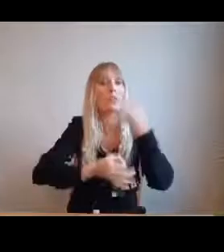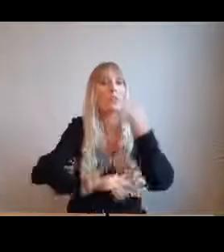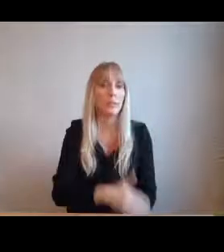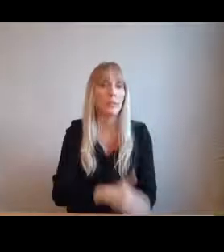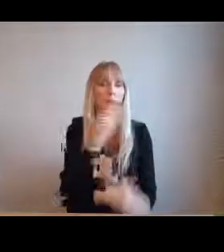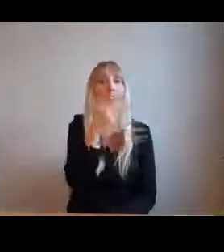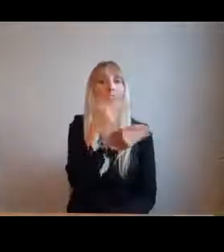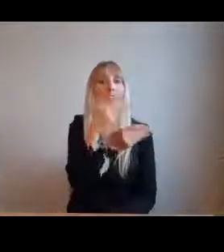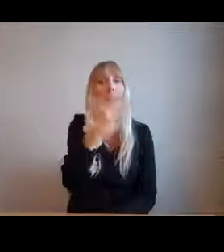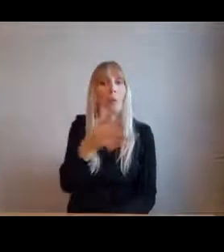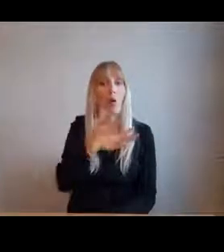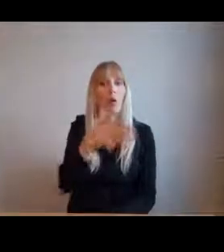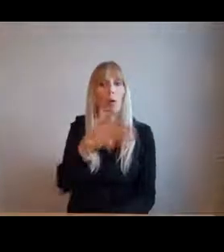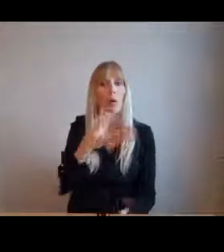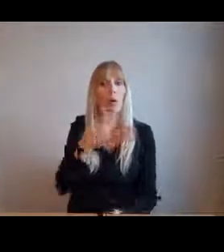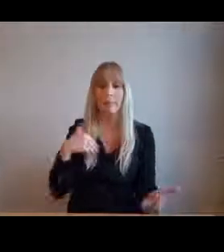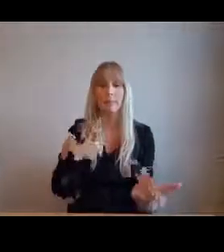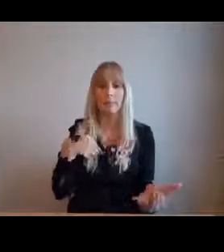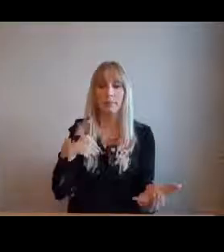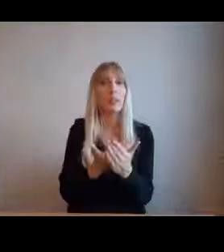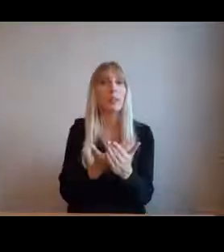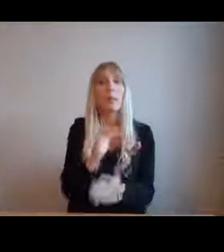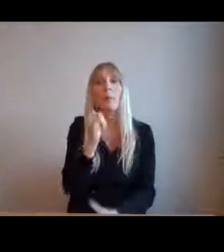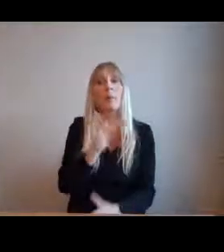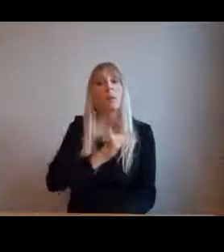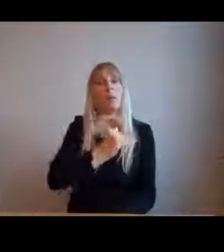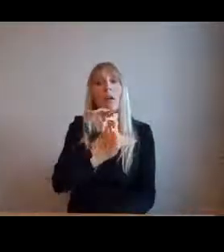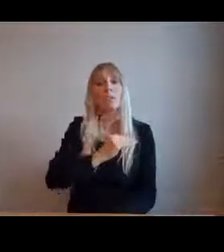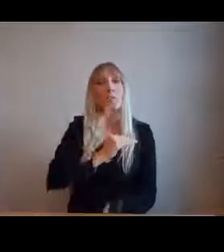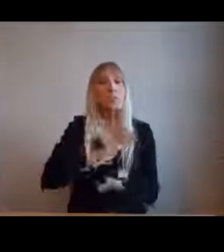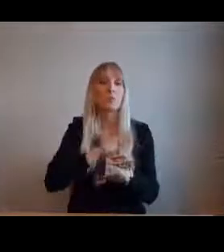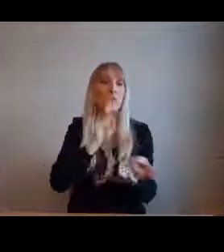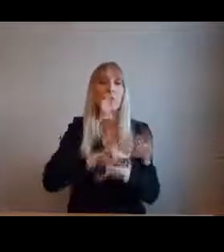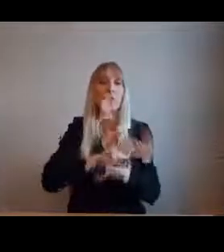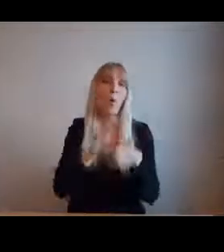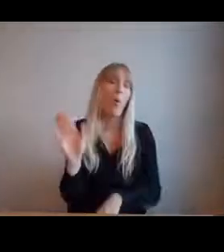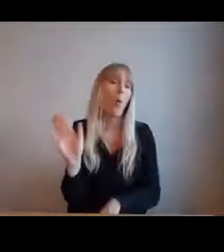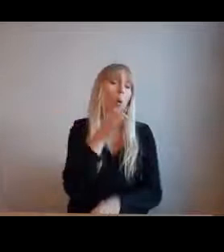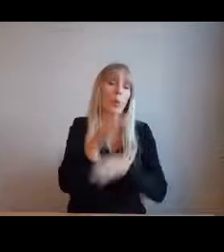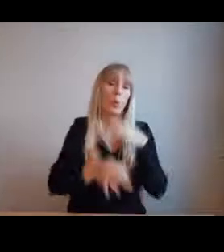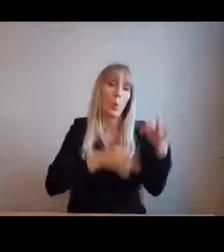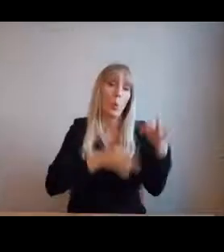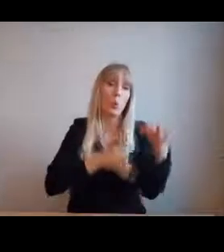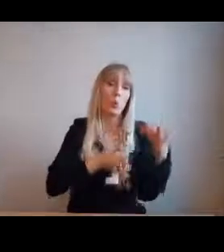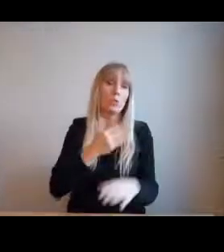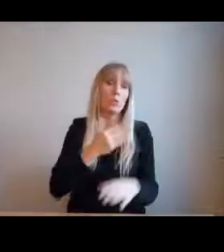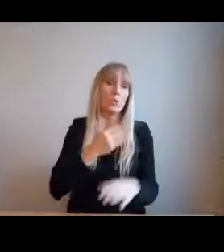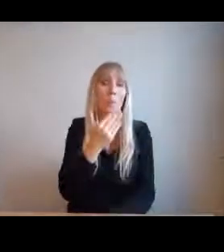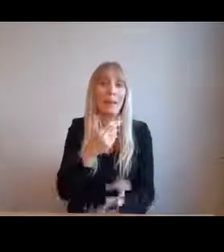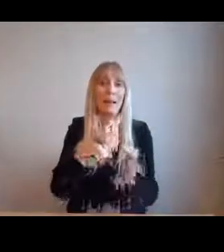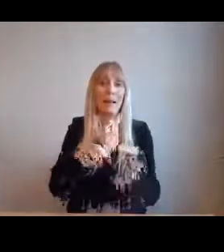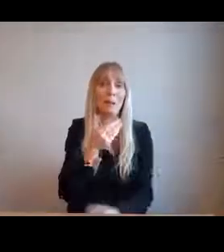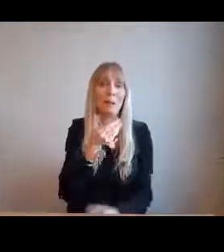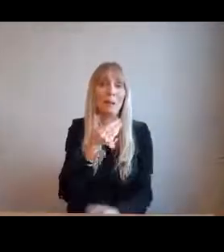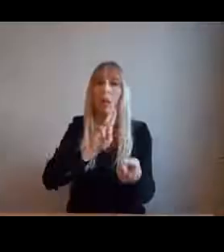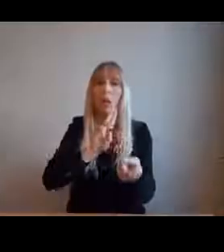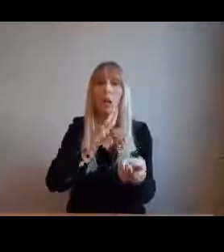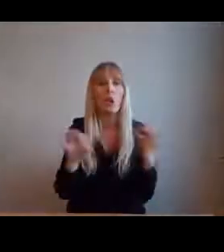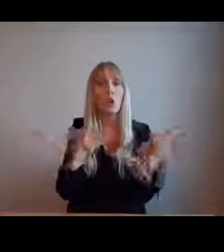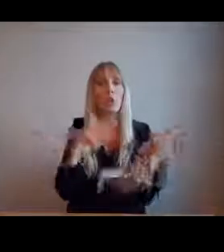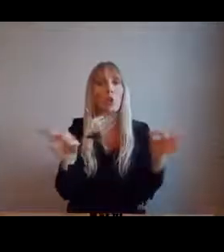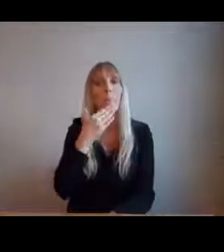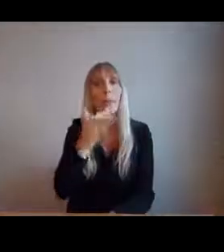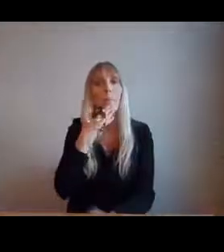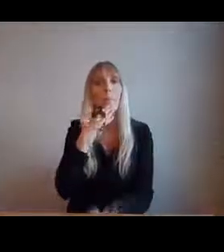in already. We may, of course, not have time to get to everybody's question today, so if yours doesn't get answered, then we do encourage you to